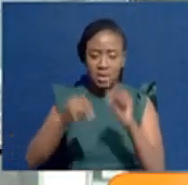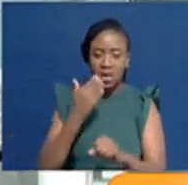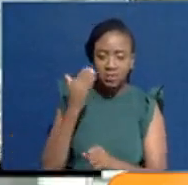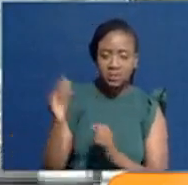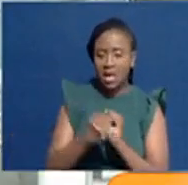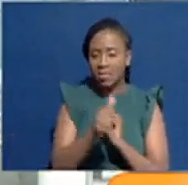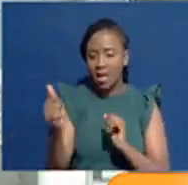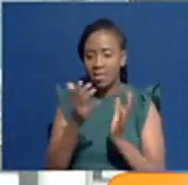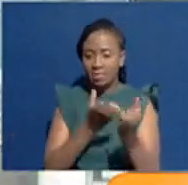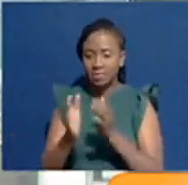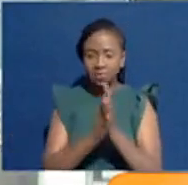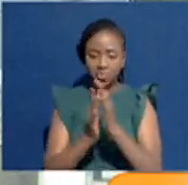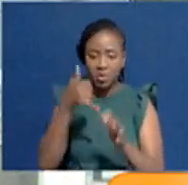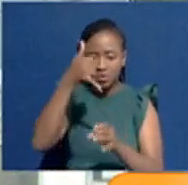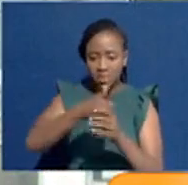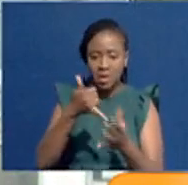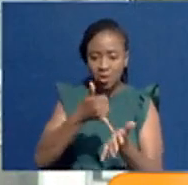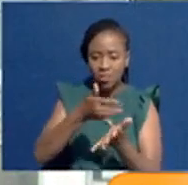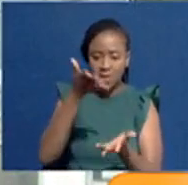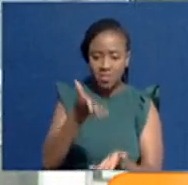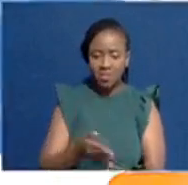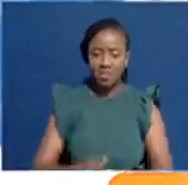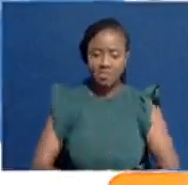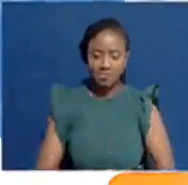and other stories in our business news roundup.